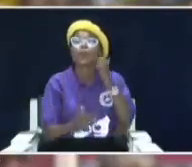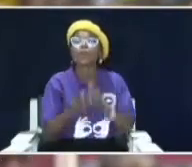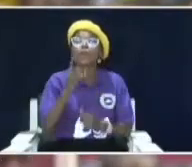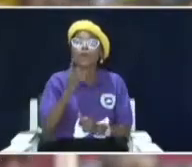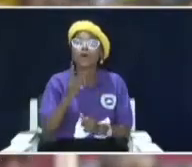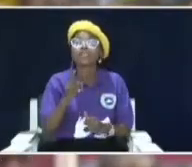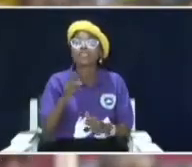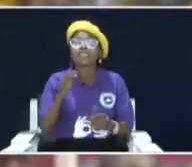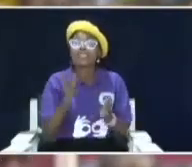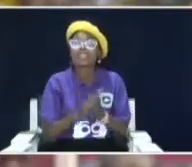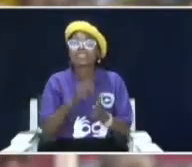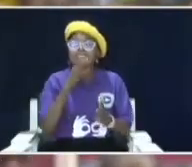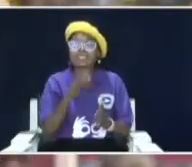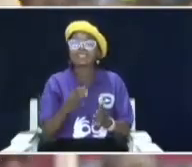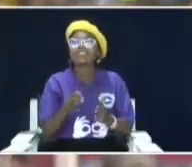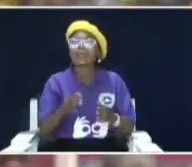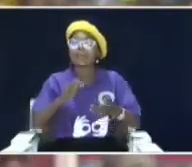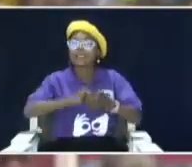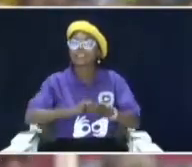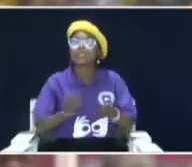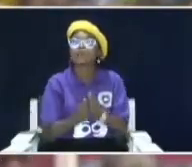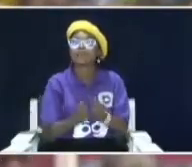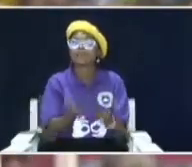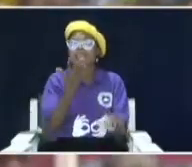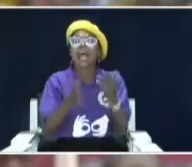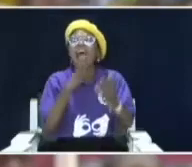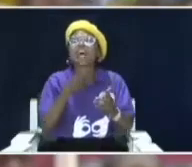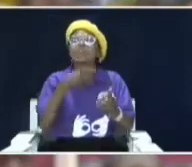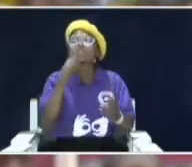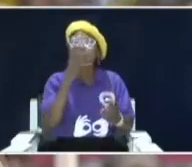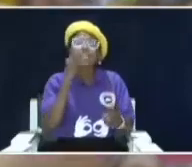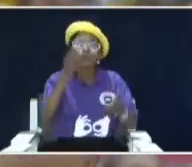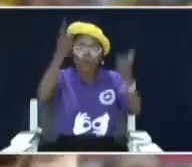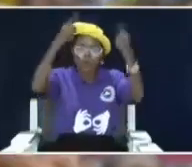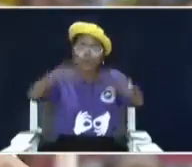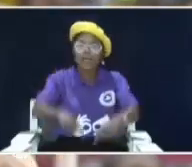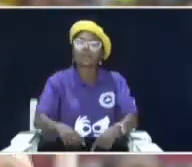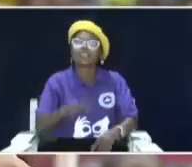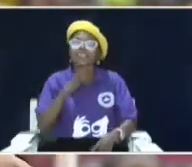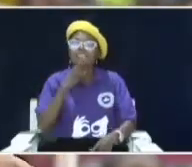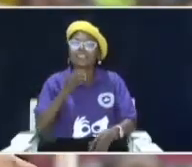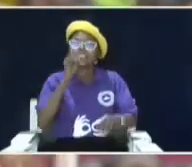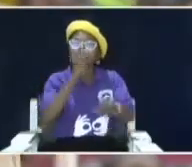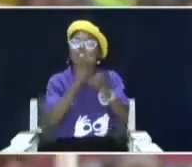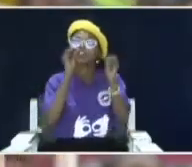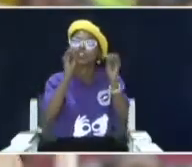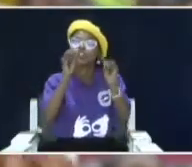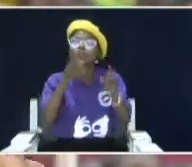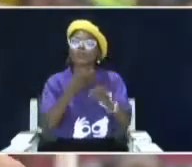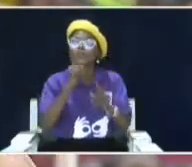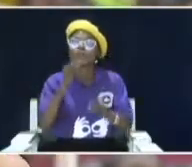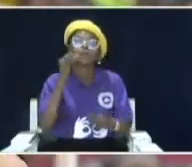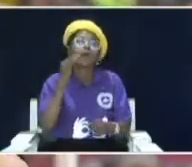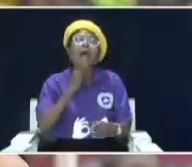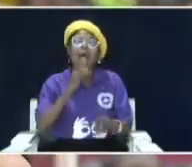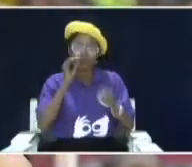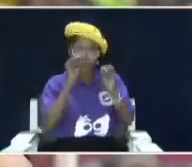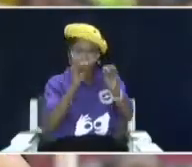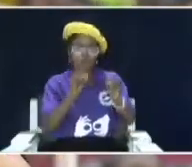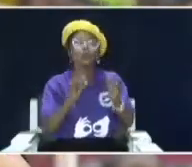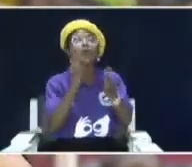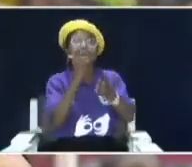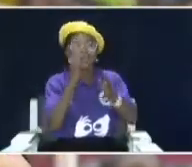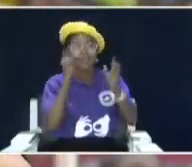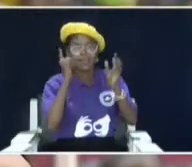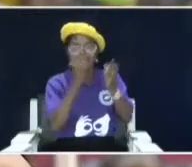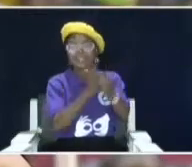with fire. And you said, I should come down. If they didn't teach you from home, I will teach you a lesson. But